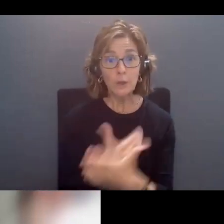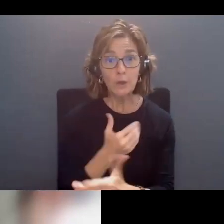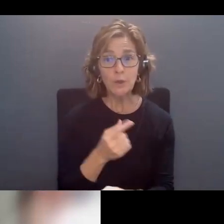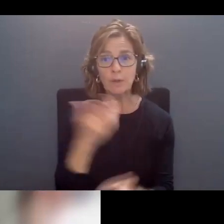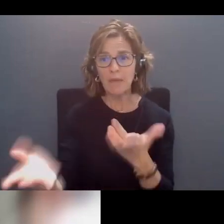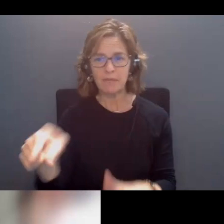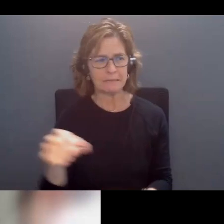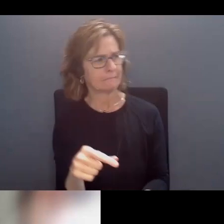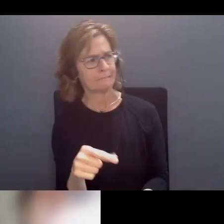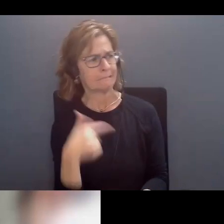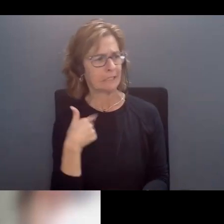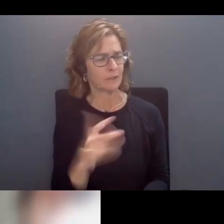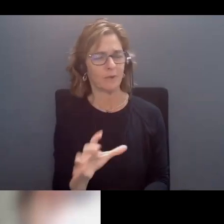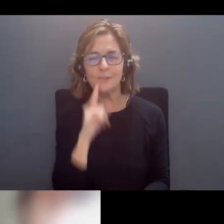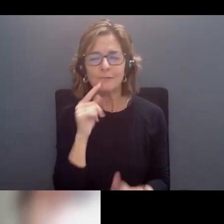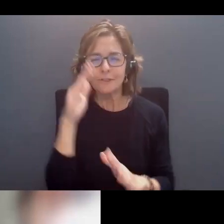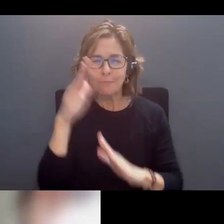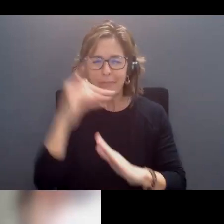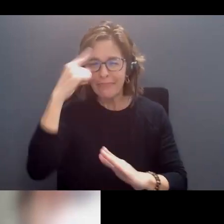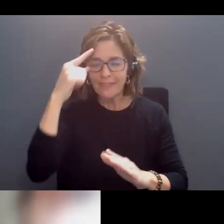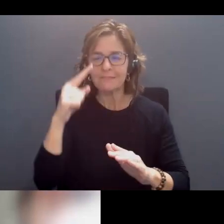Yeah. Awesome.